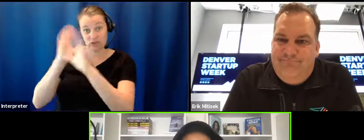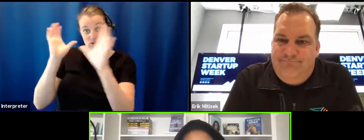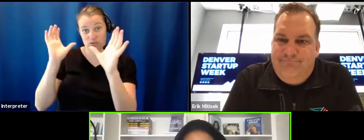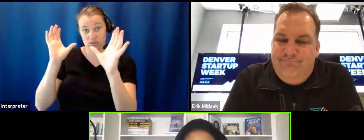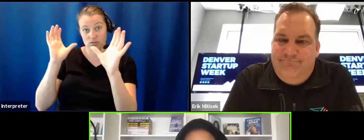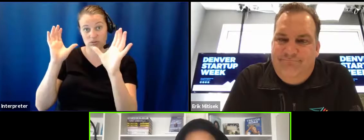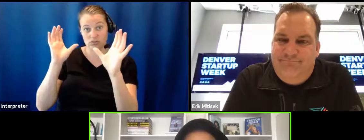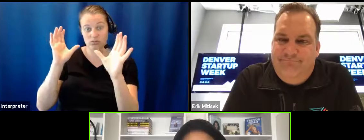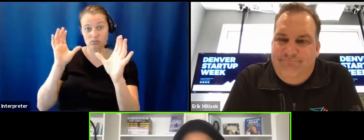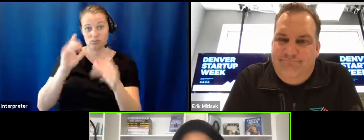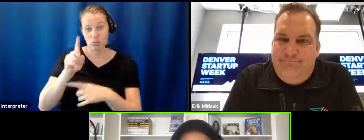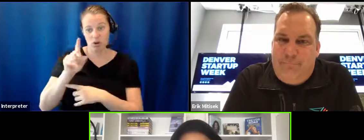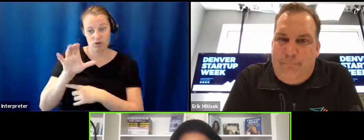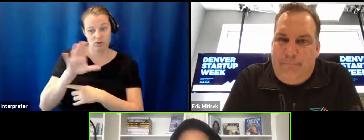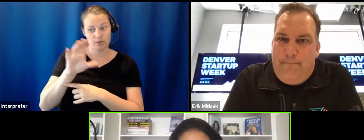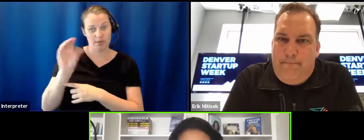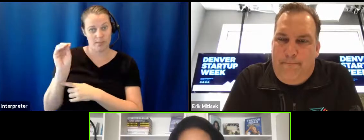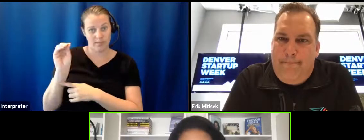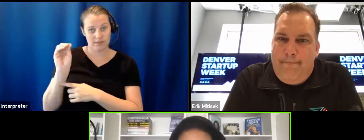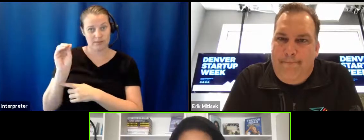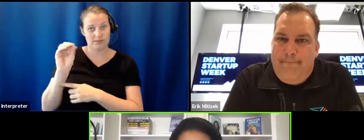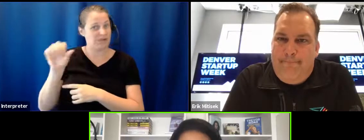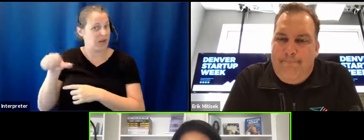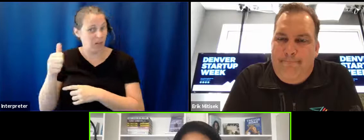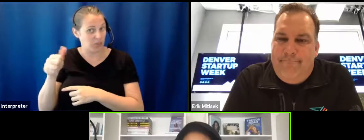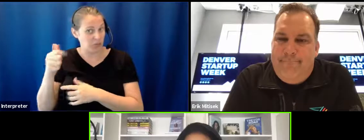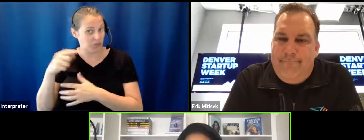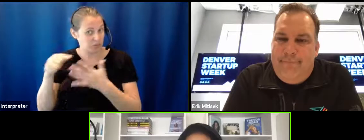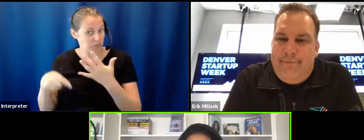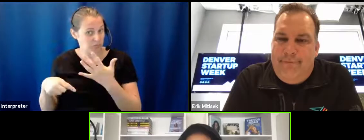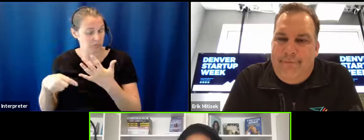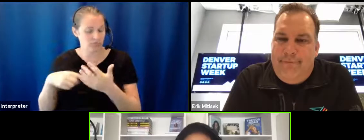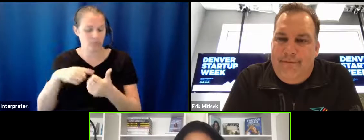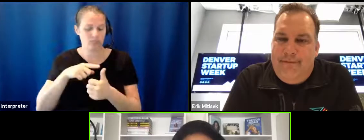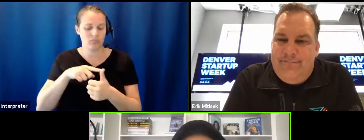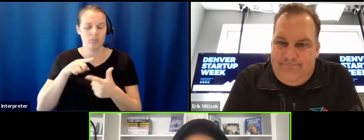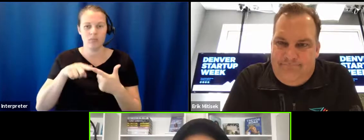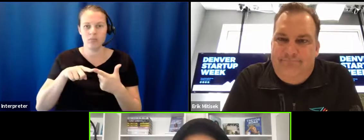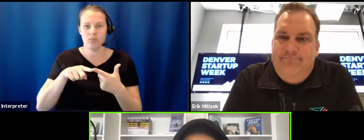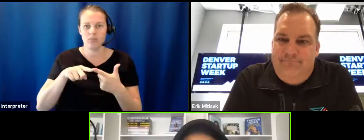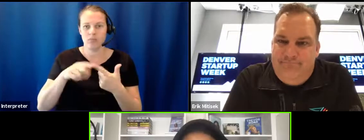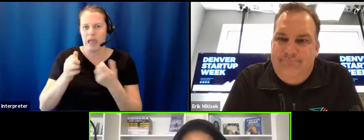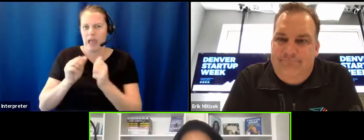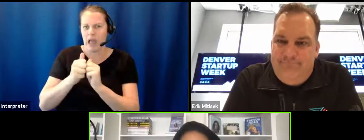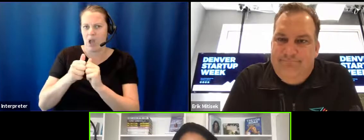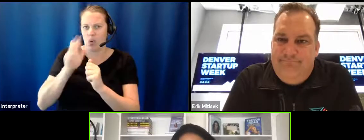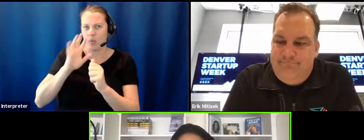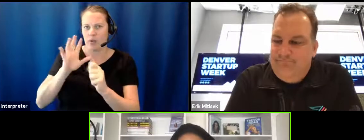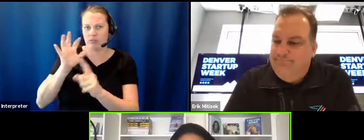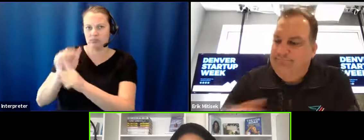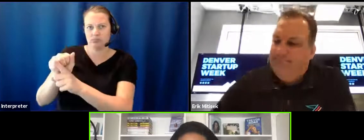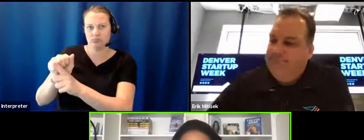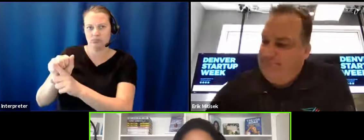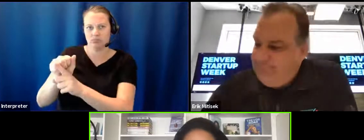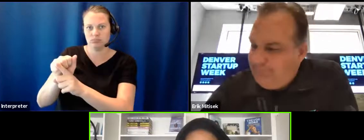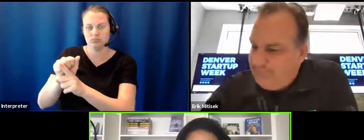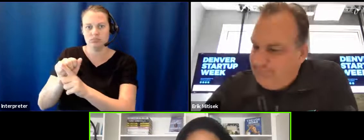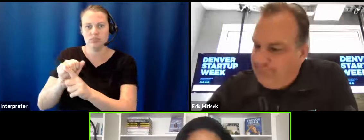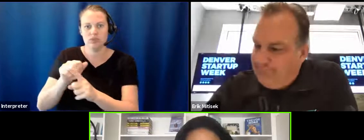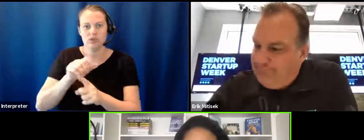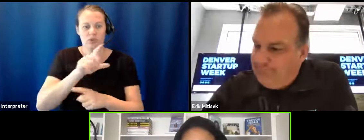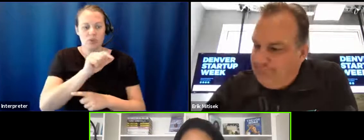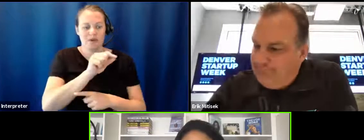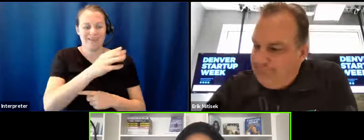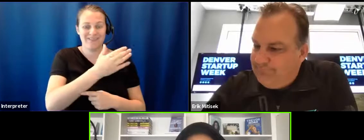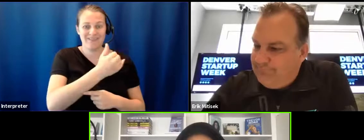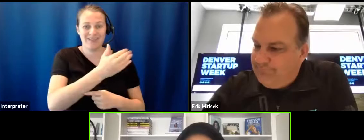what other vision, what other those statements will be. One is execution, because 2015 and